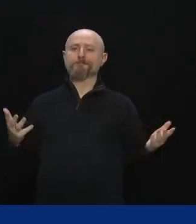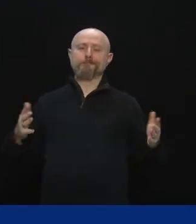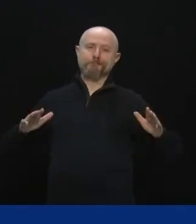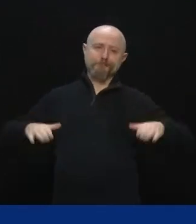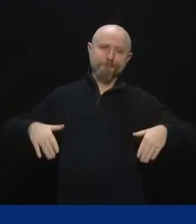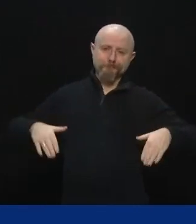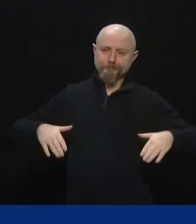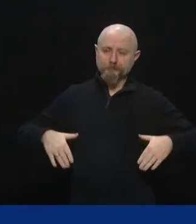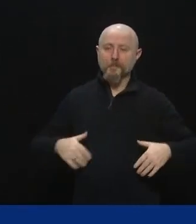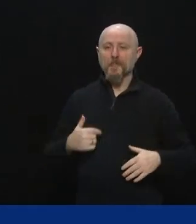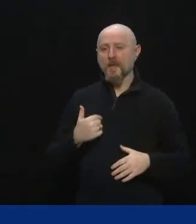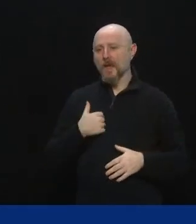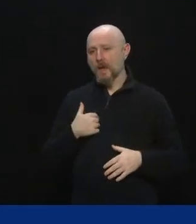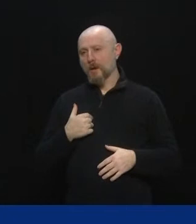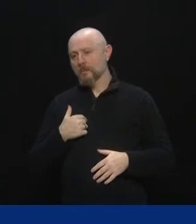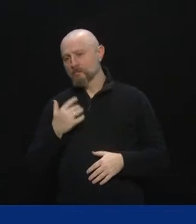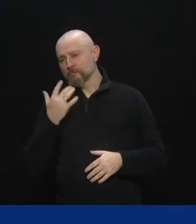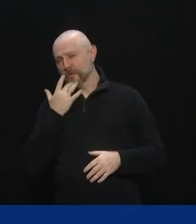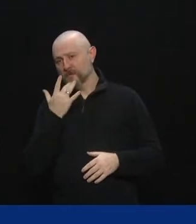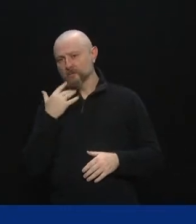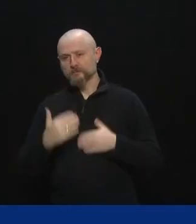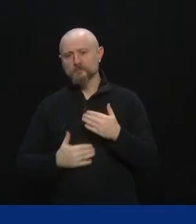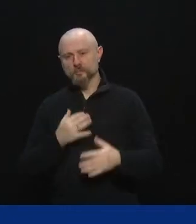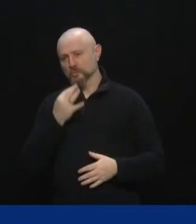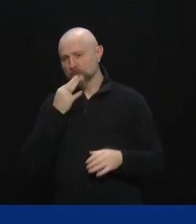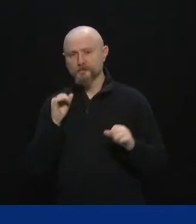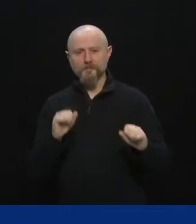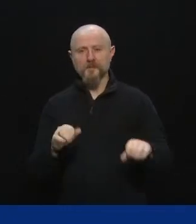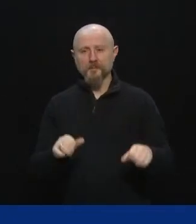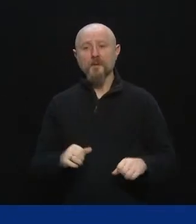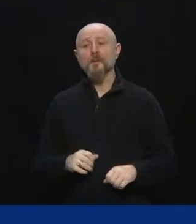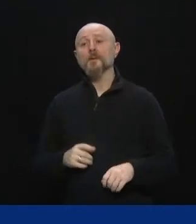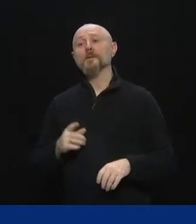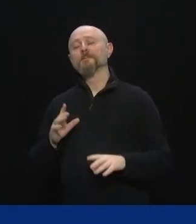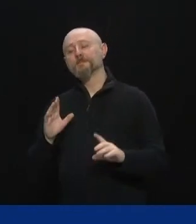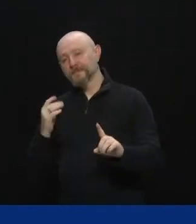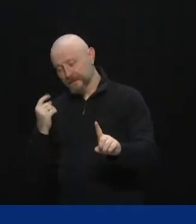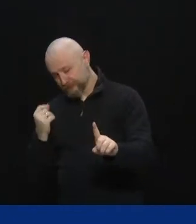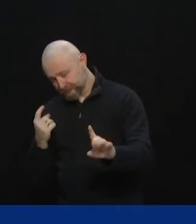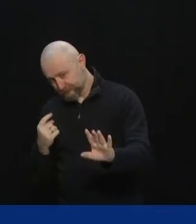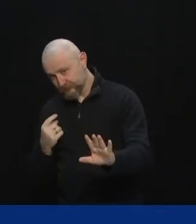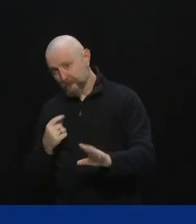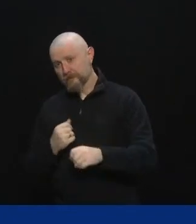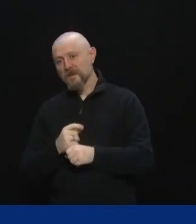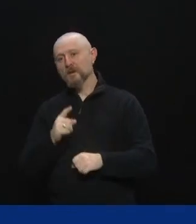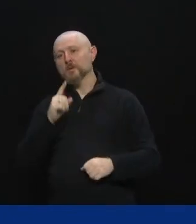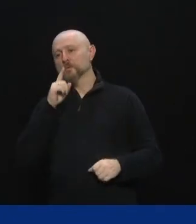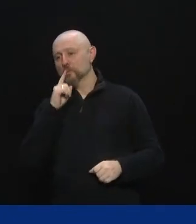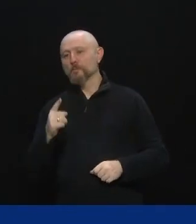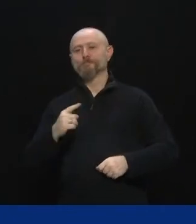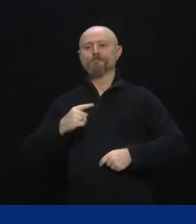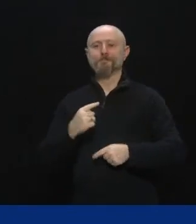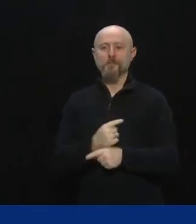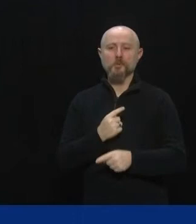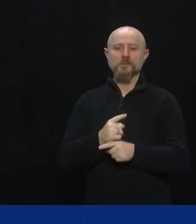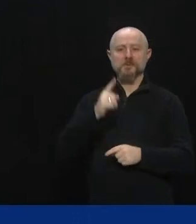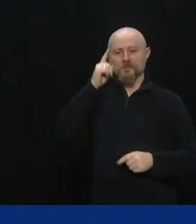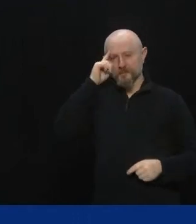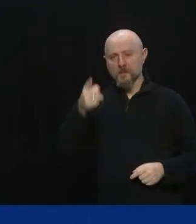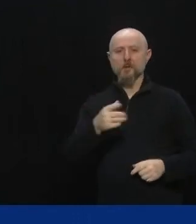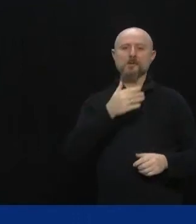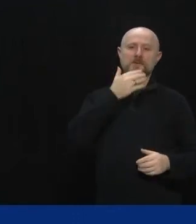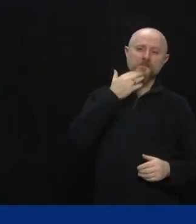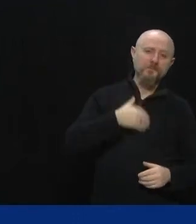to get this done, wrapped up sooner than later, but that doesn't mean that we don't want to make sure that it's done in the smartest and the best way, so we'll devote the